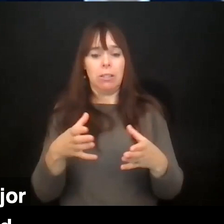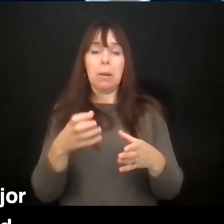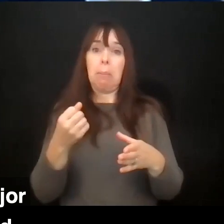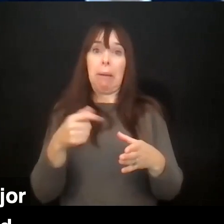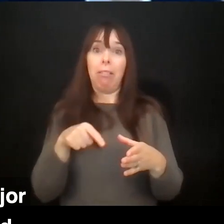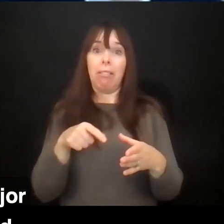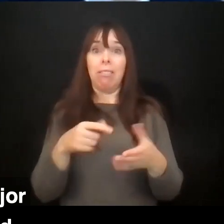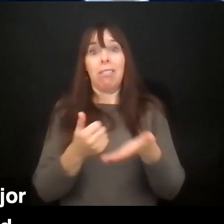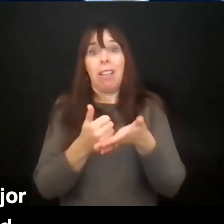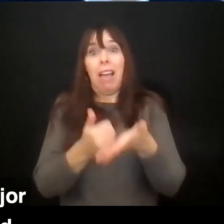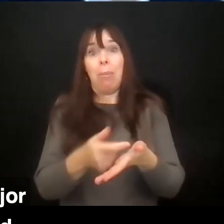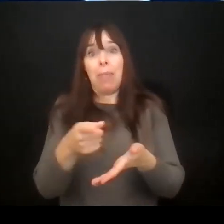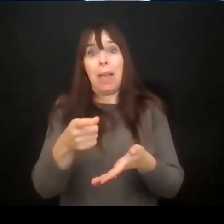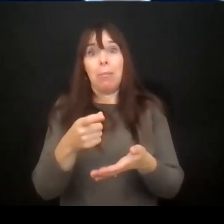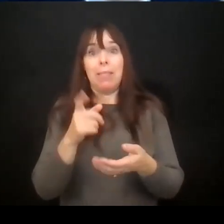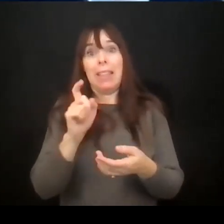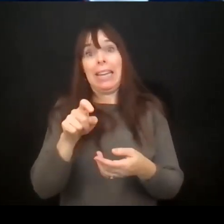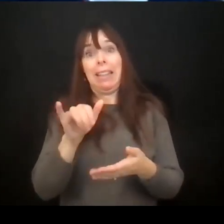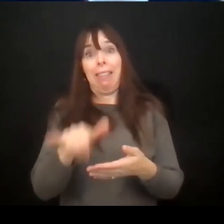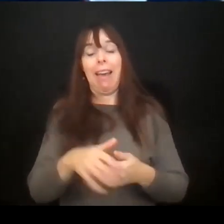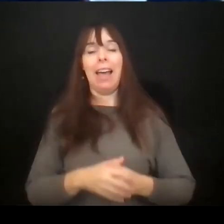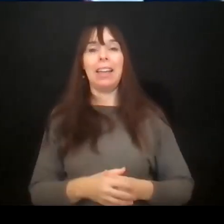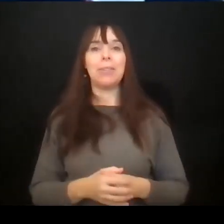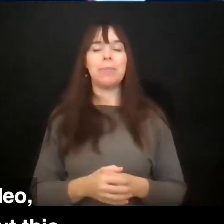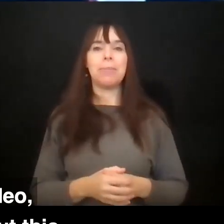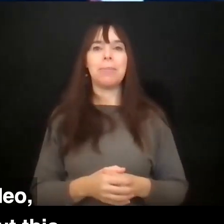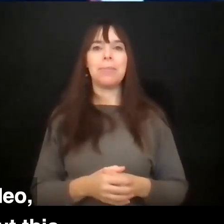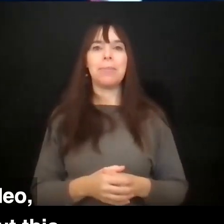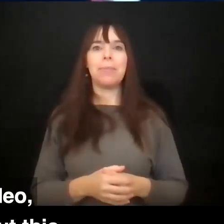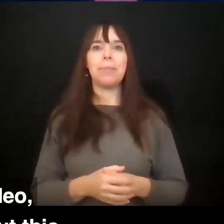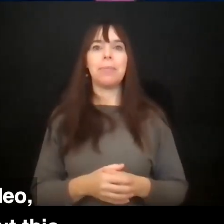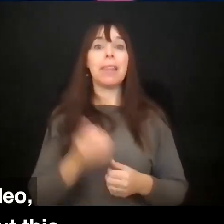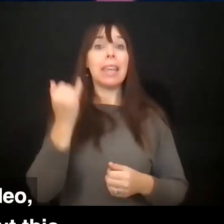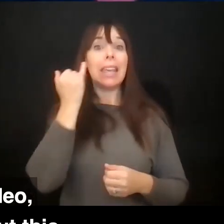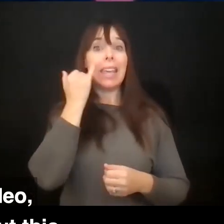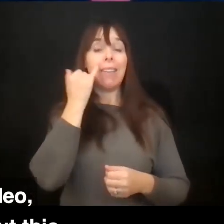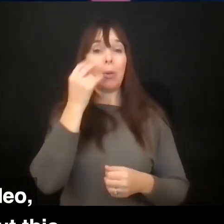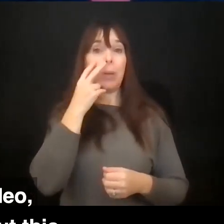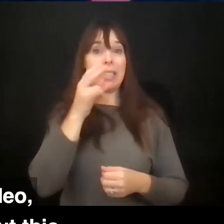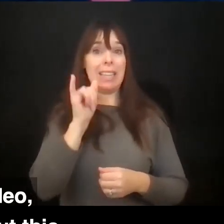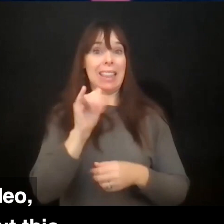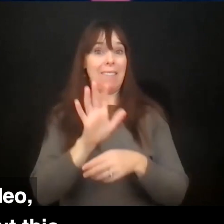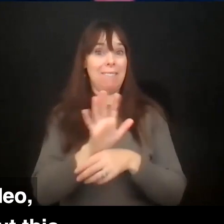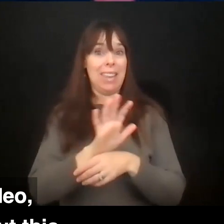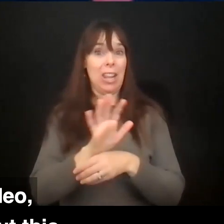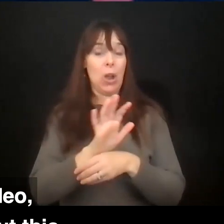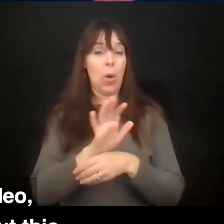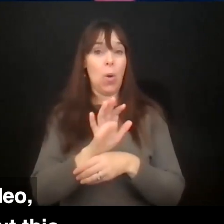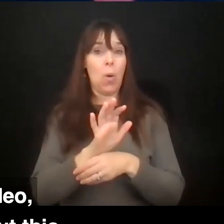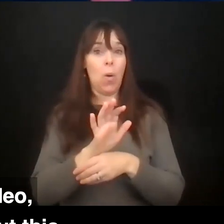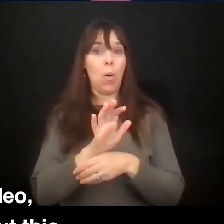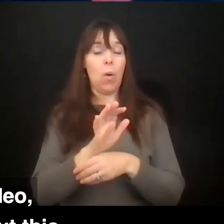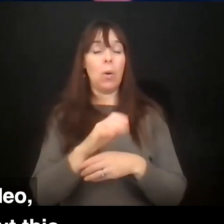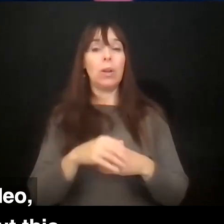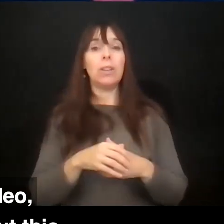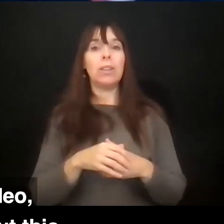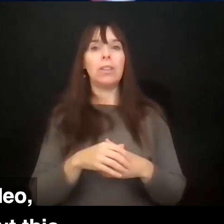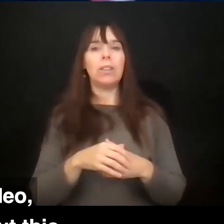one of the major things that they need. If you've seen this video,